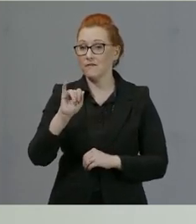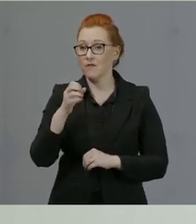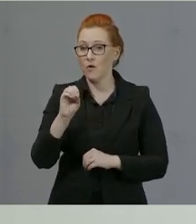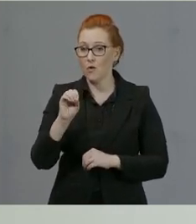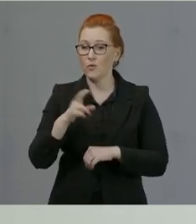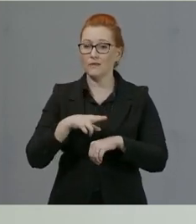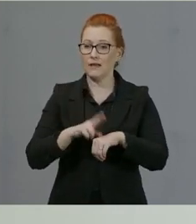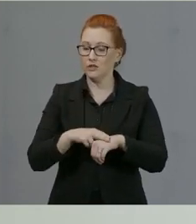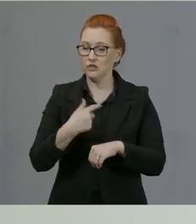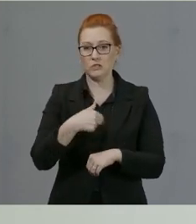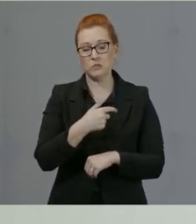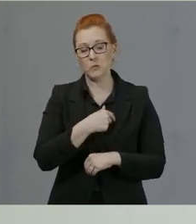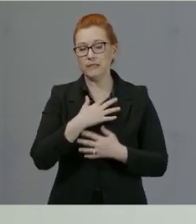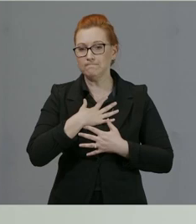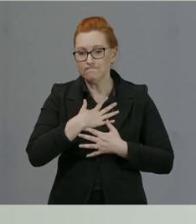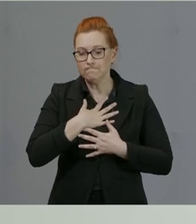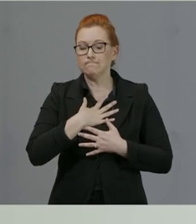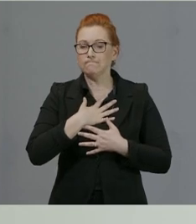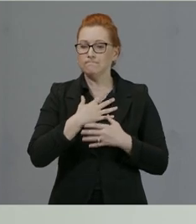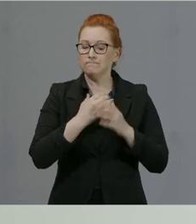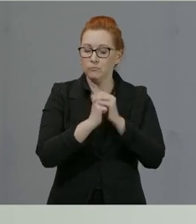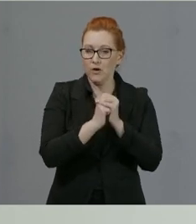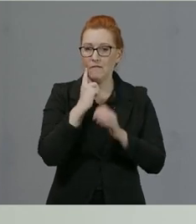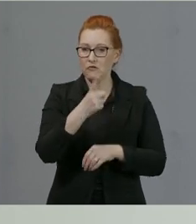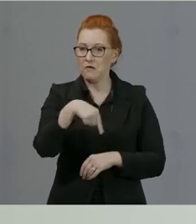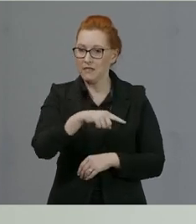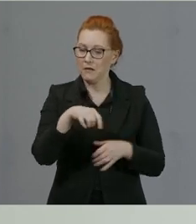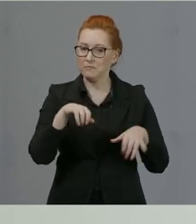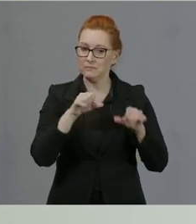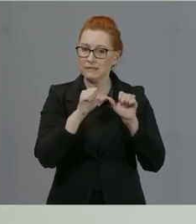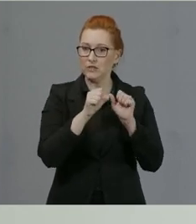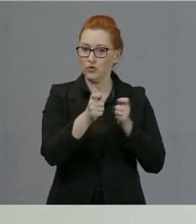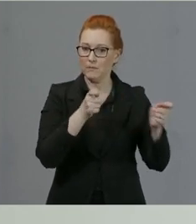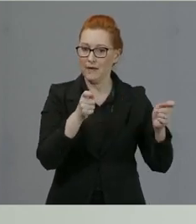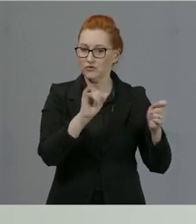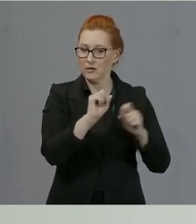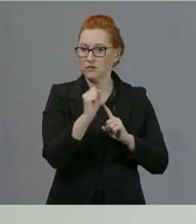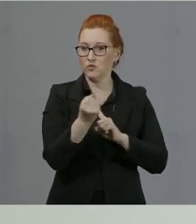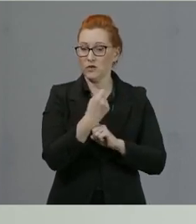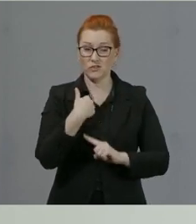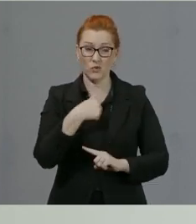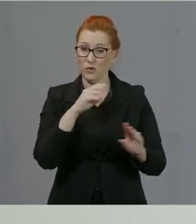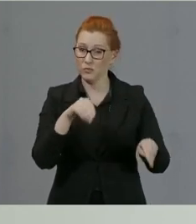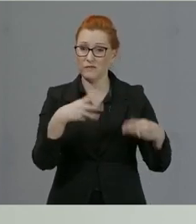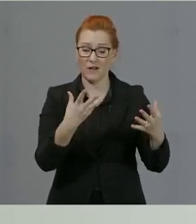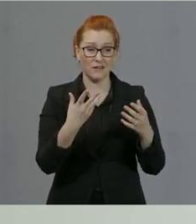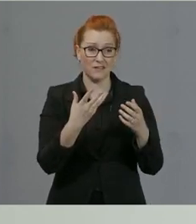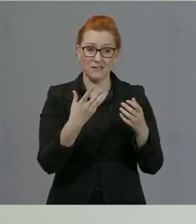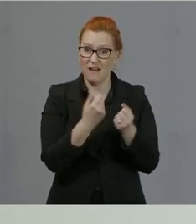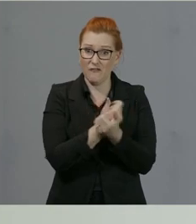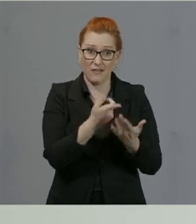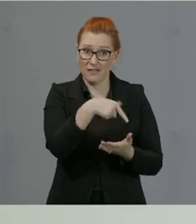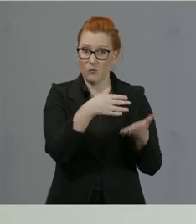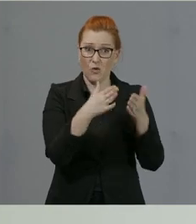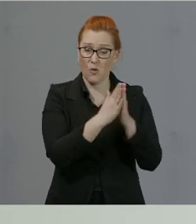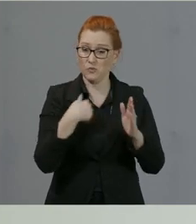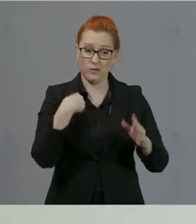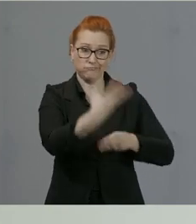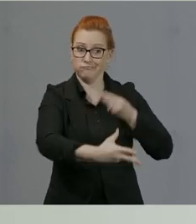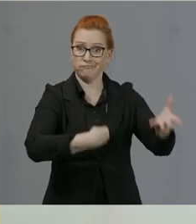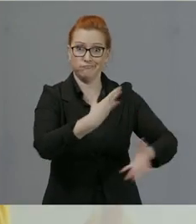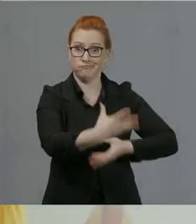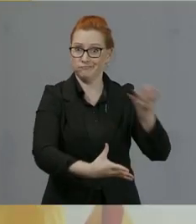and prayers are with them as they continue to manage the situation there, and we're providing all the federal and state resources they request. Thank you very